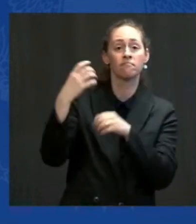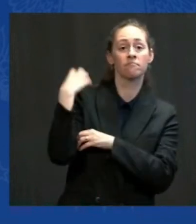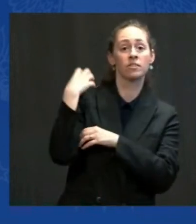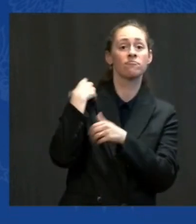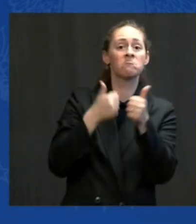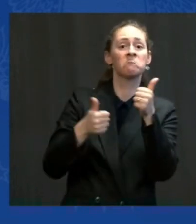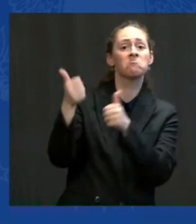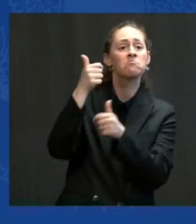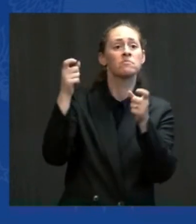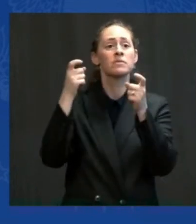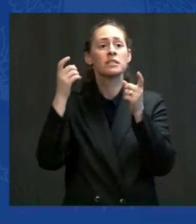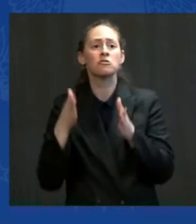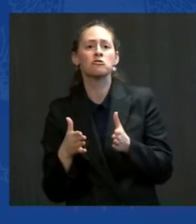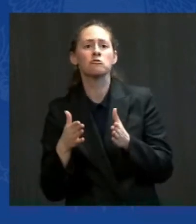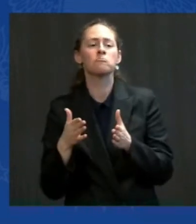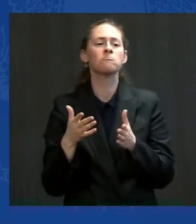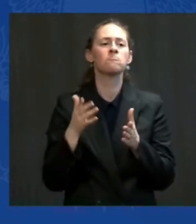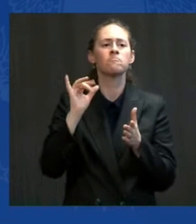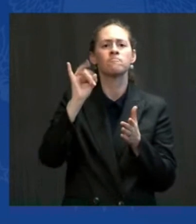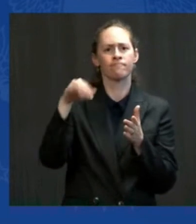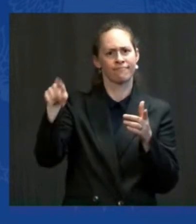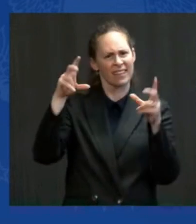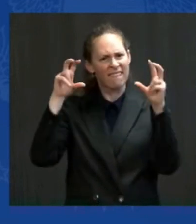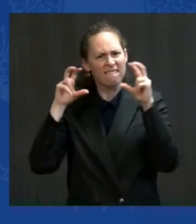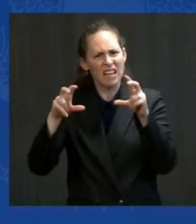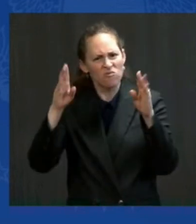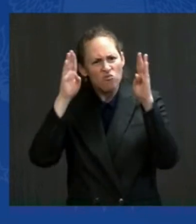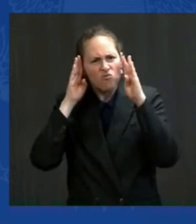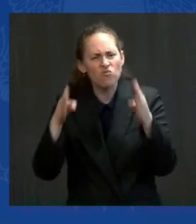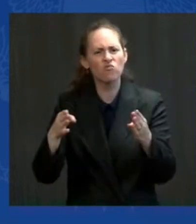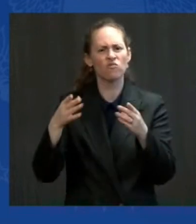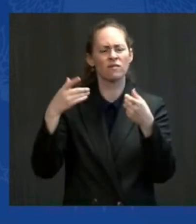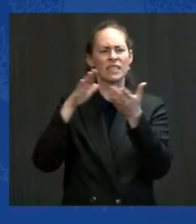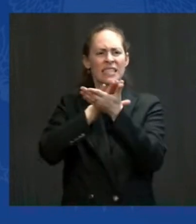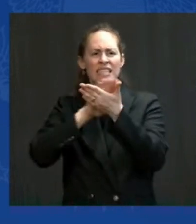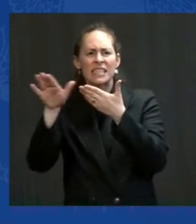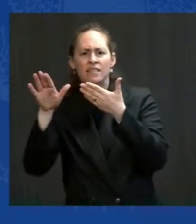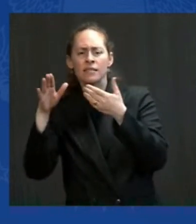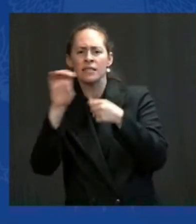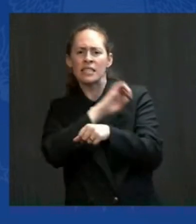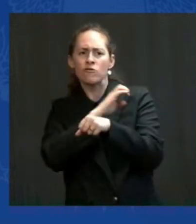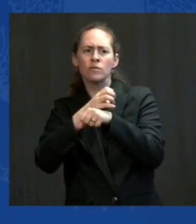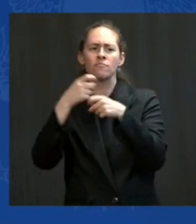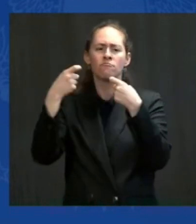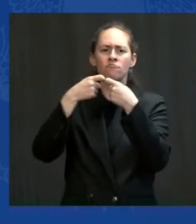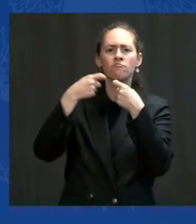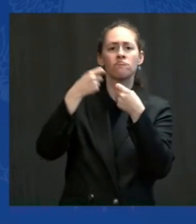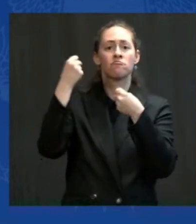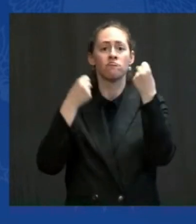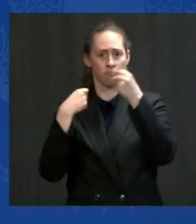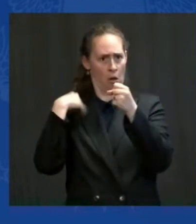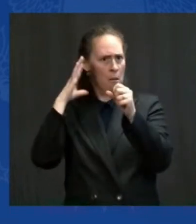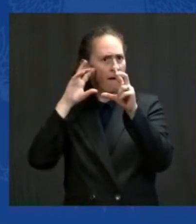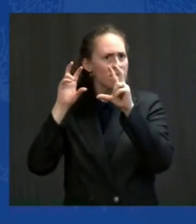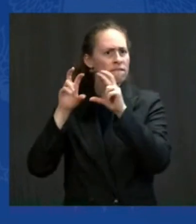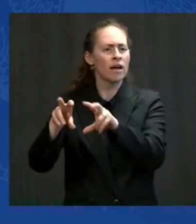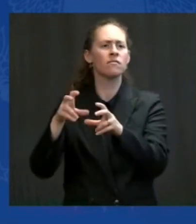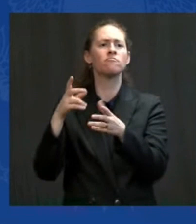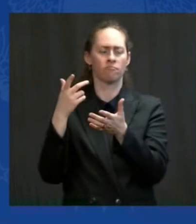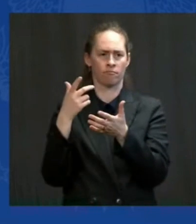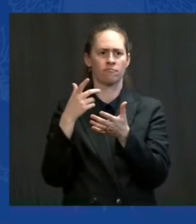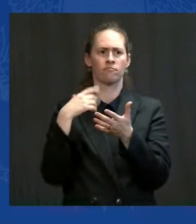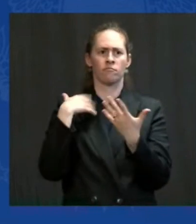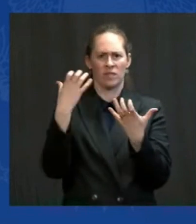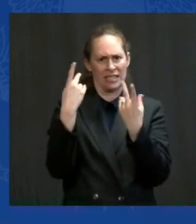battery storage, next generation aviation fuels, electric vehicles. I want to set a clean electric standard that moves us to a fully clean